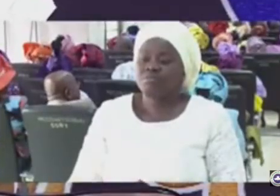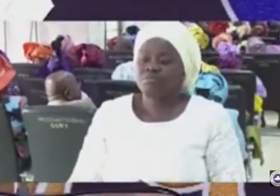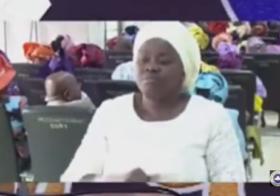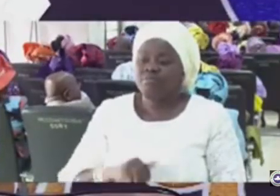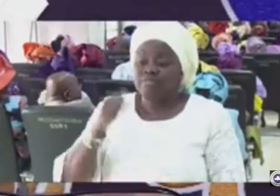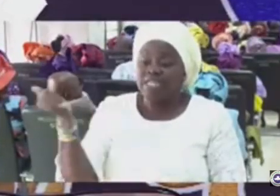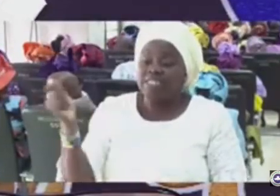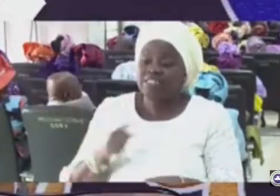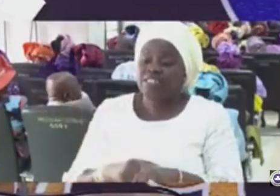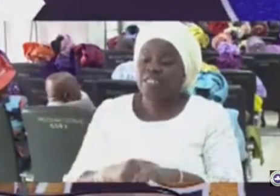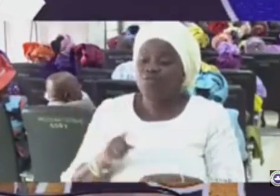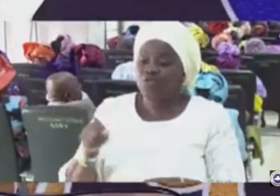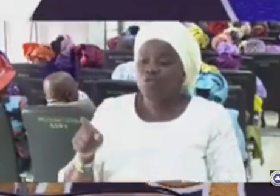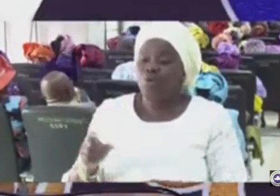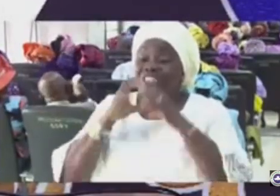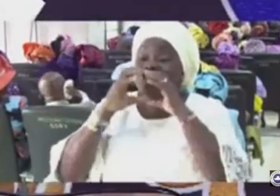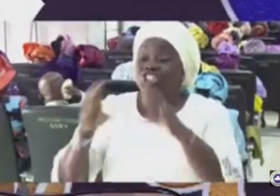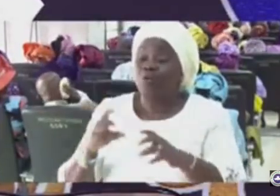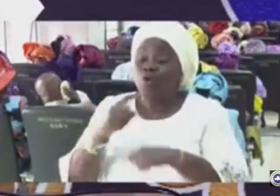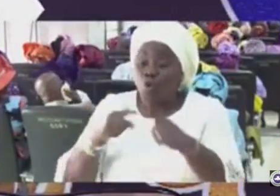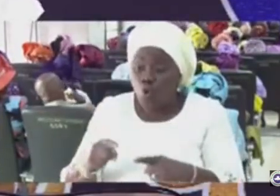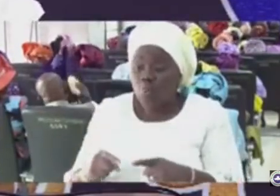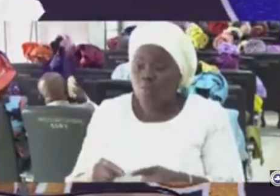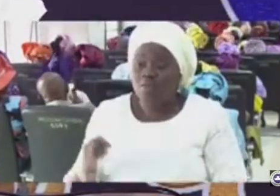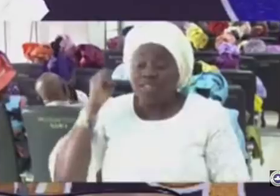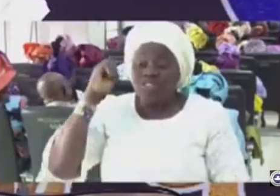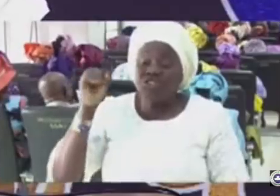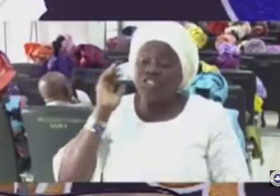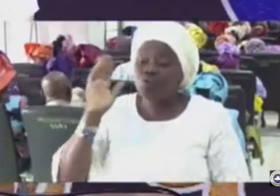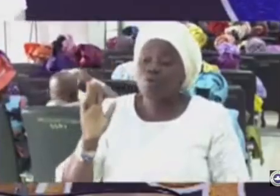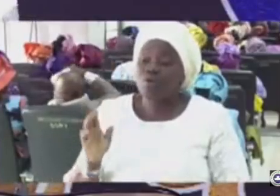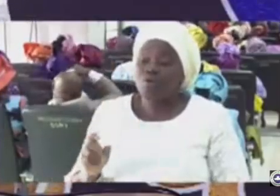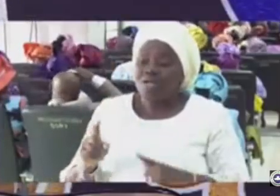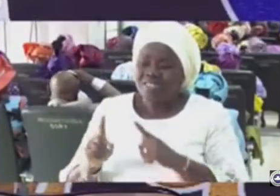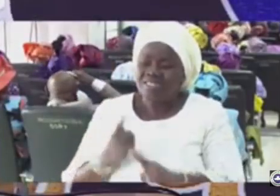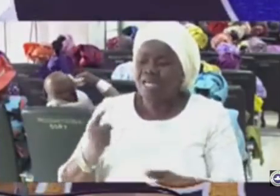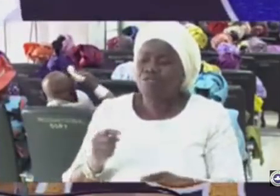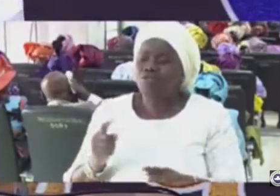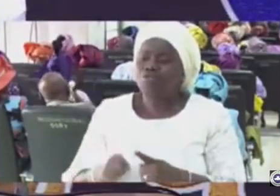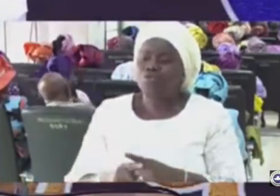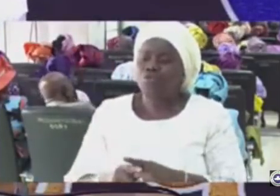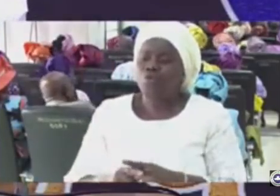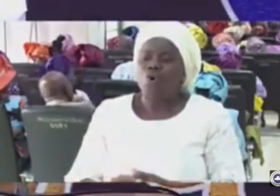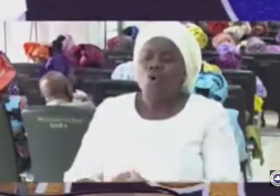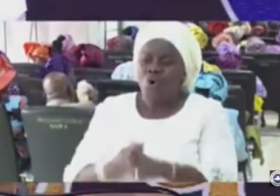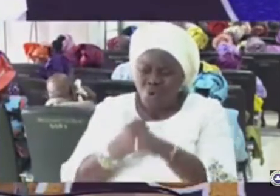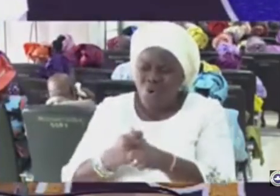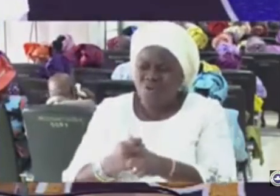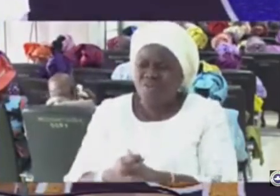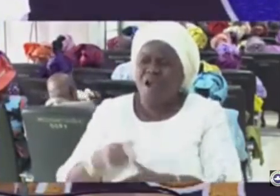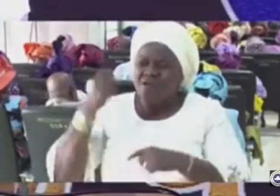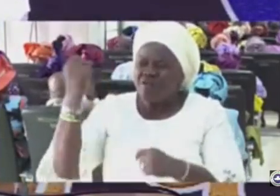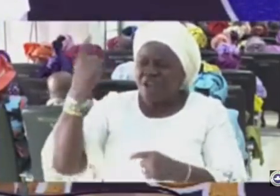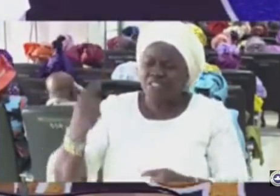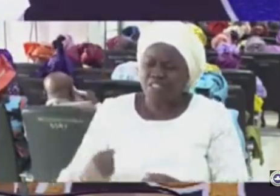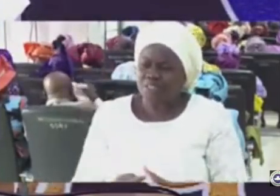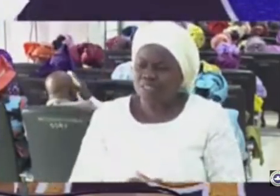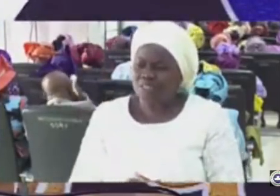meters. Within a very short period of time, she's left the others behind, a gap of about 10 yards.